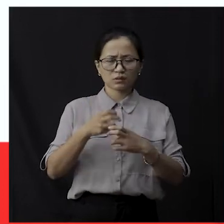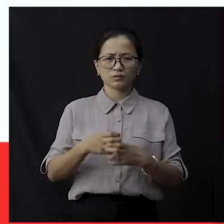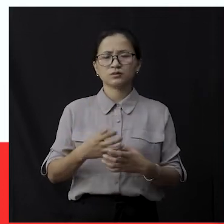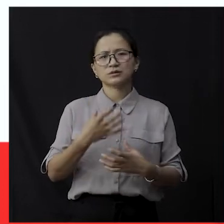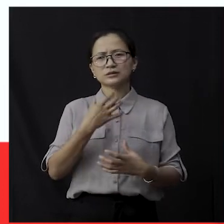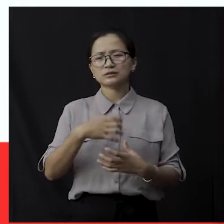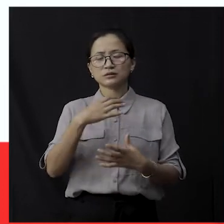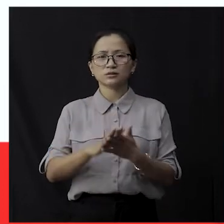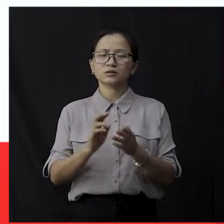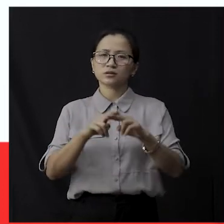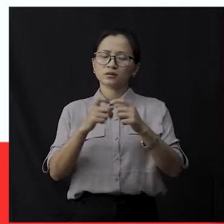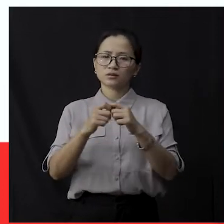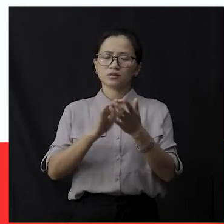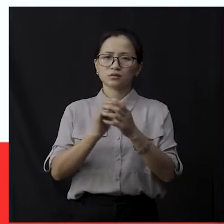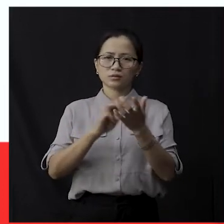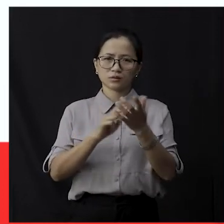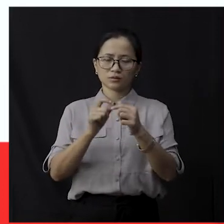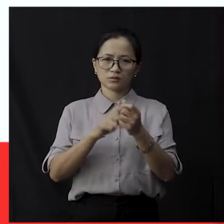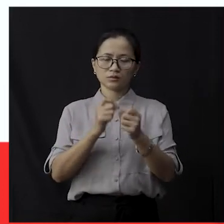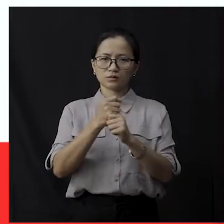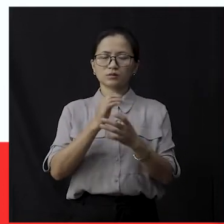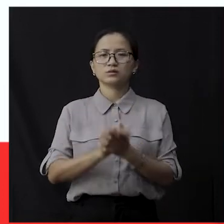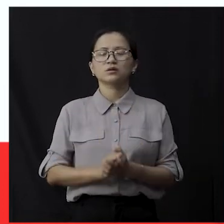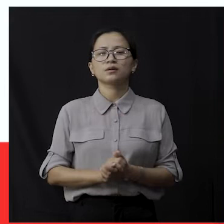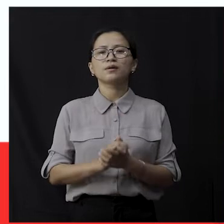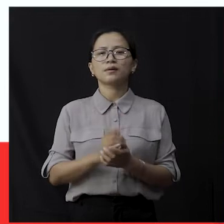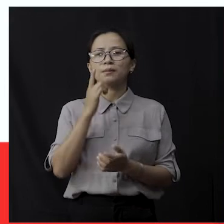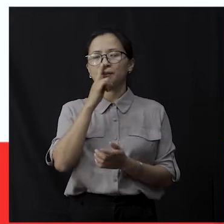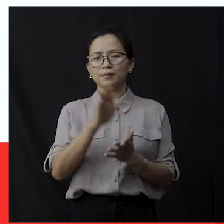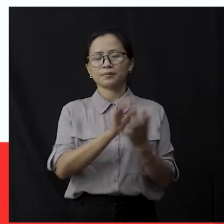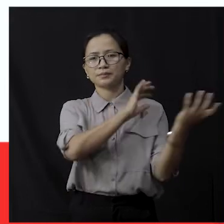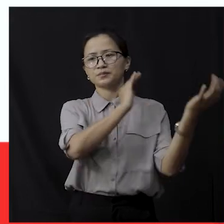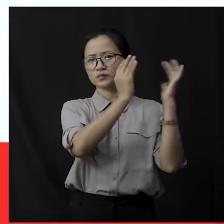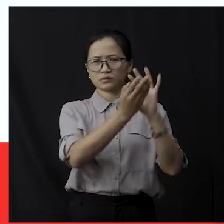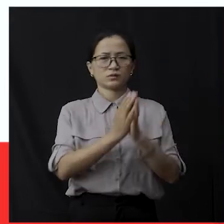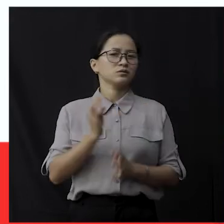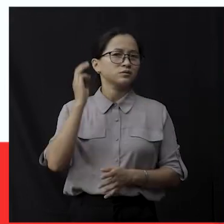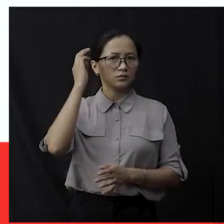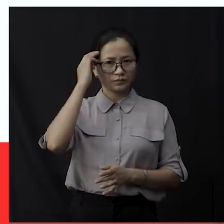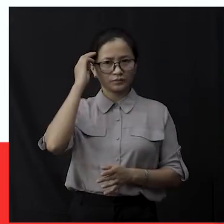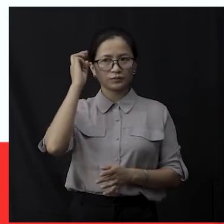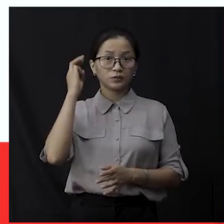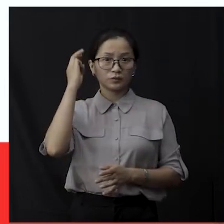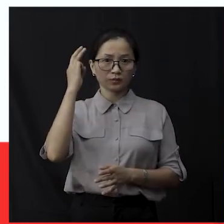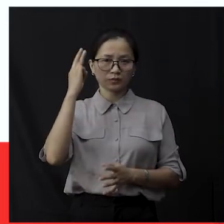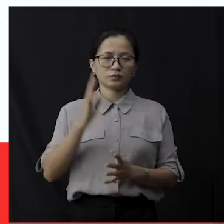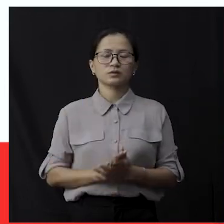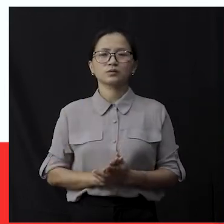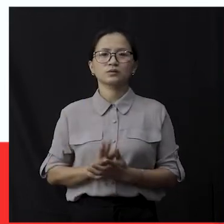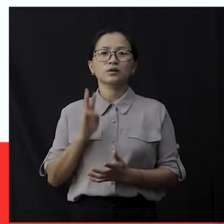Mother Earth. Okay, so we should be very wise about it and we should